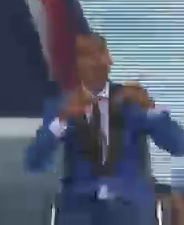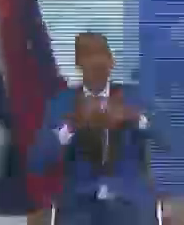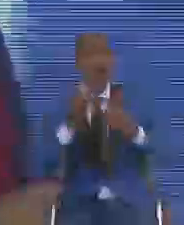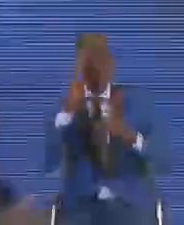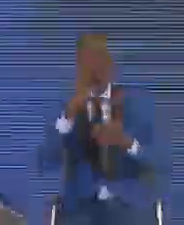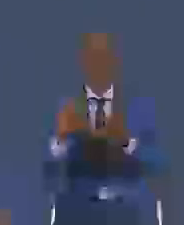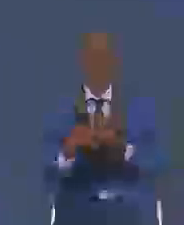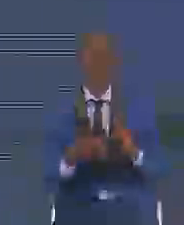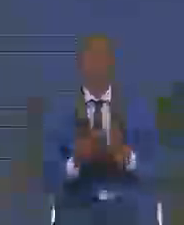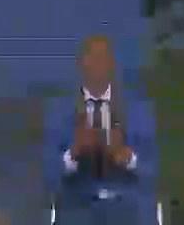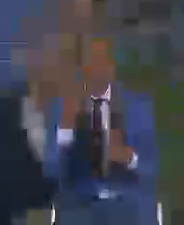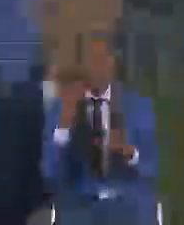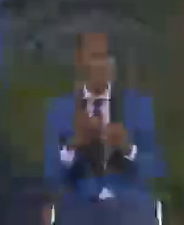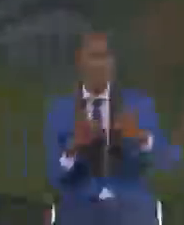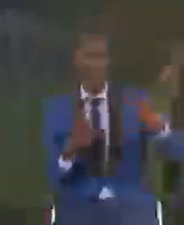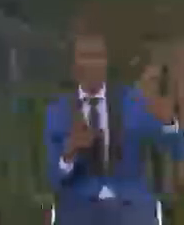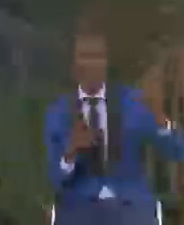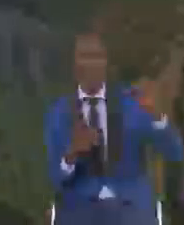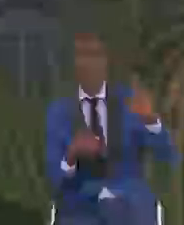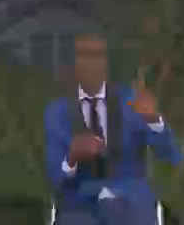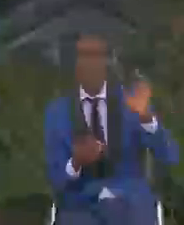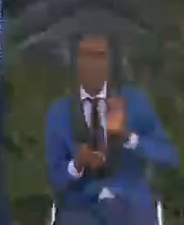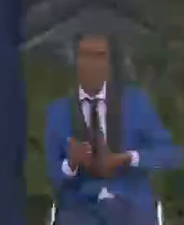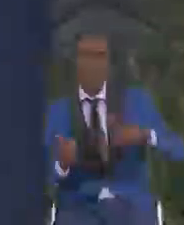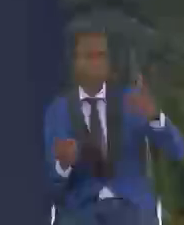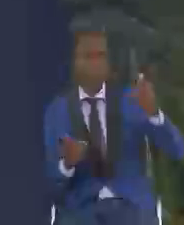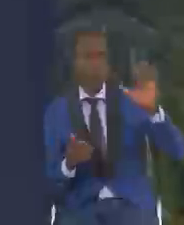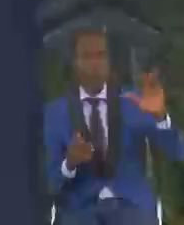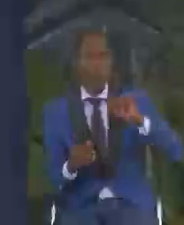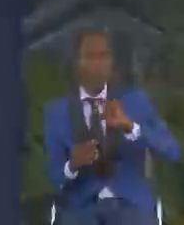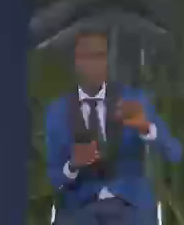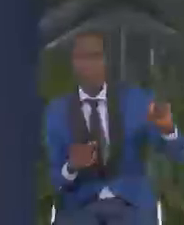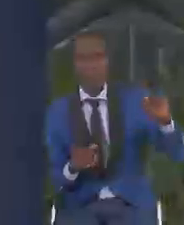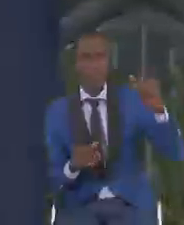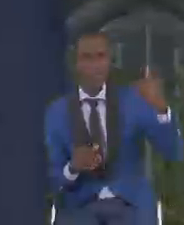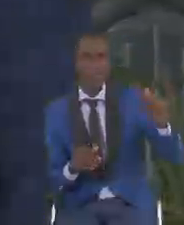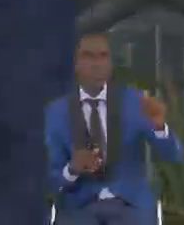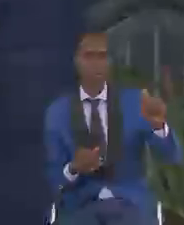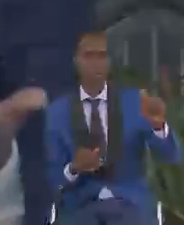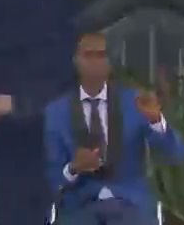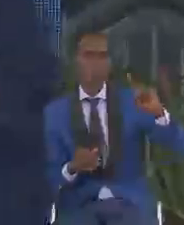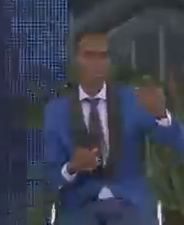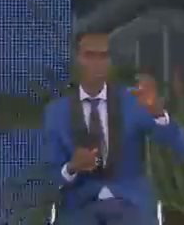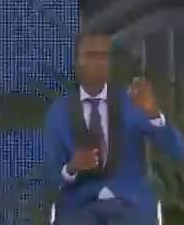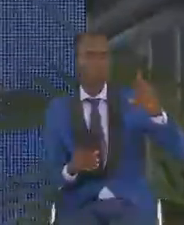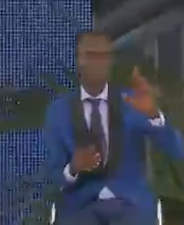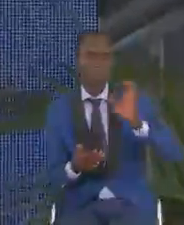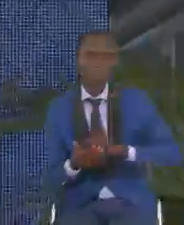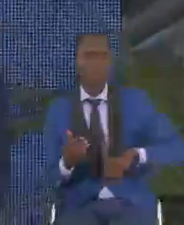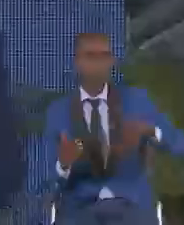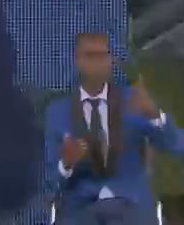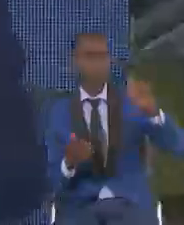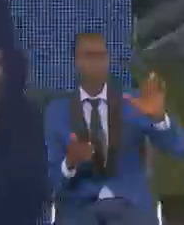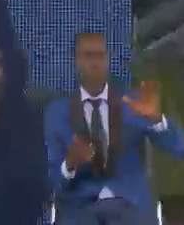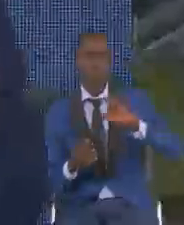us in 1 Corinthians chapter 15, reading from verse 10. 1 Corinthians chapter 15 verse